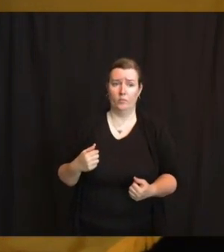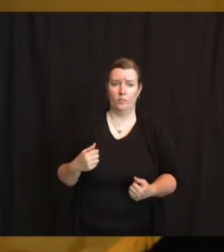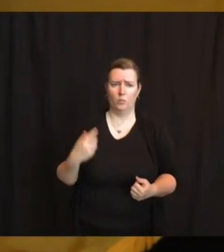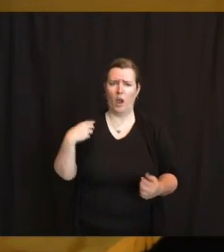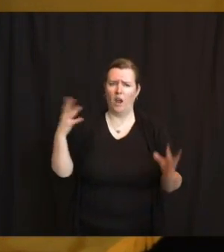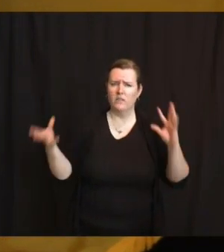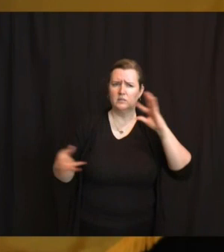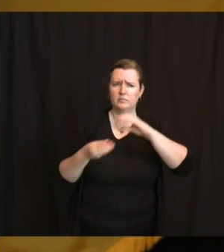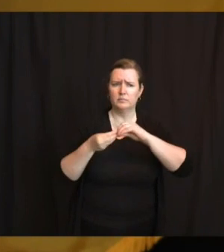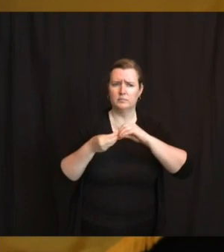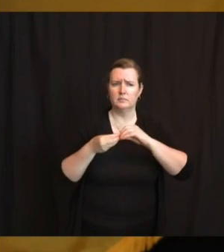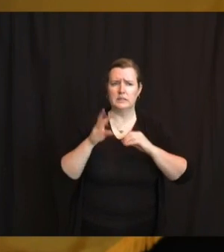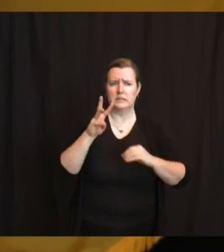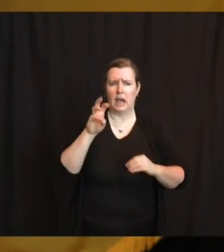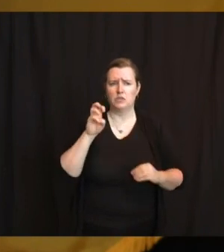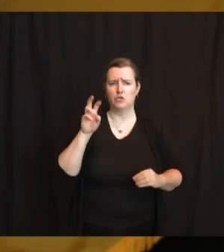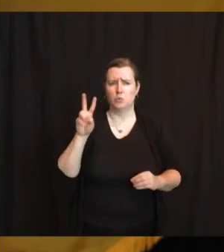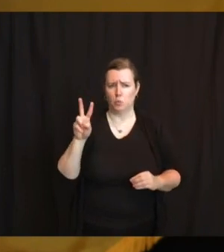602 facilities.